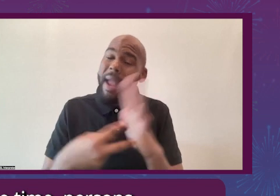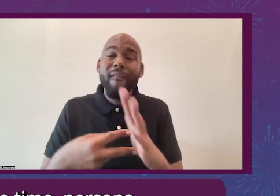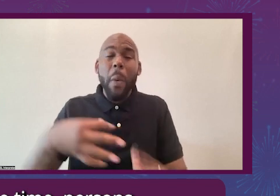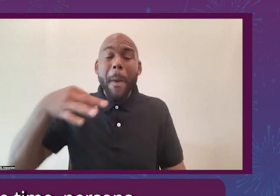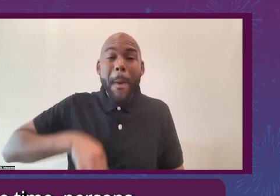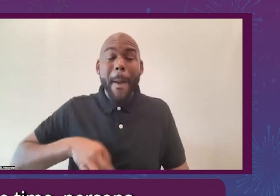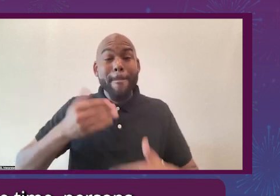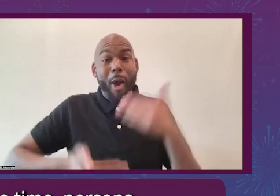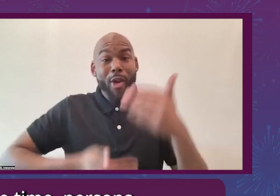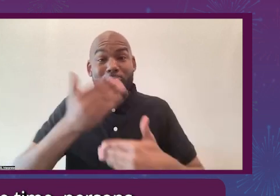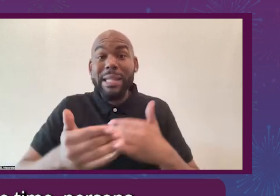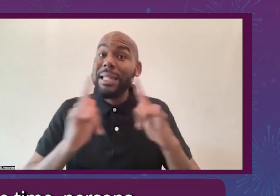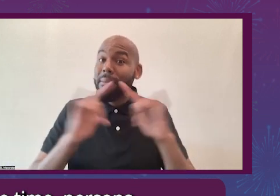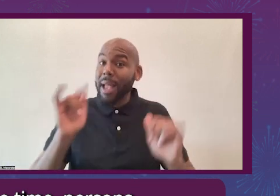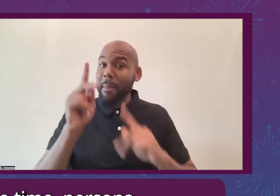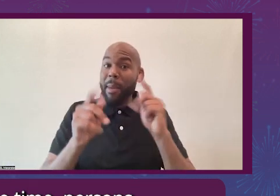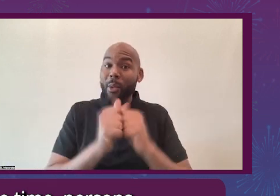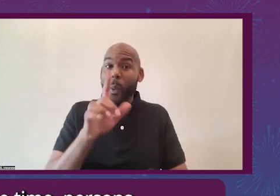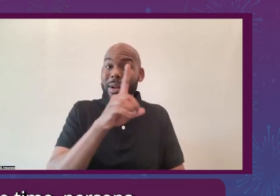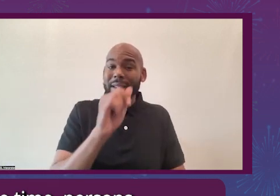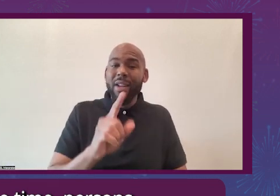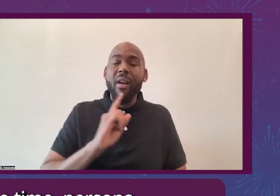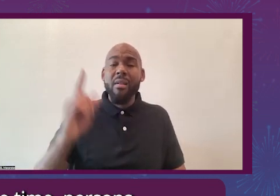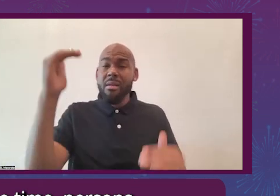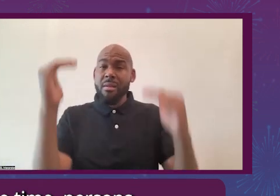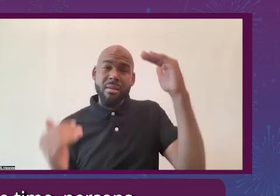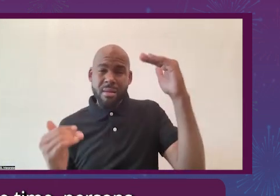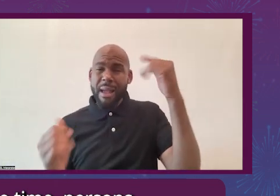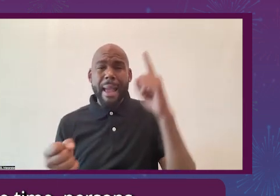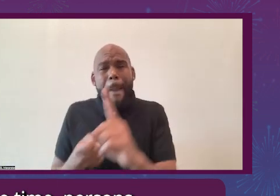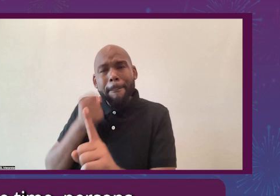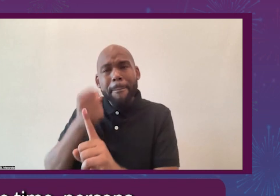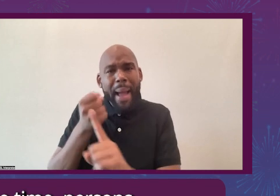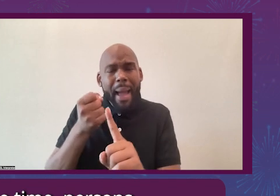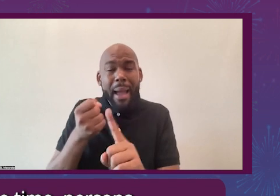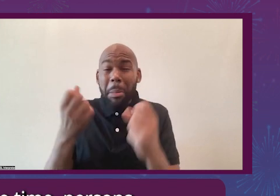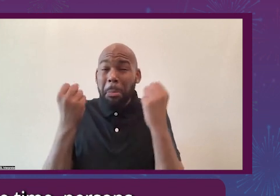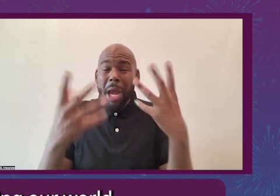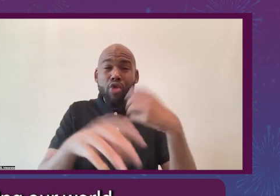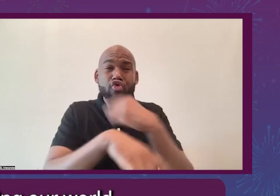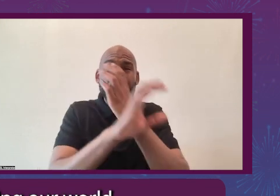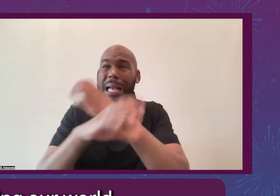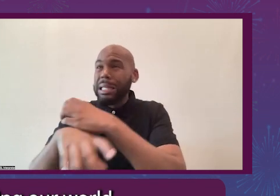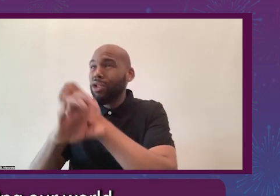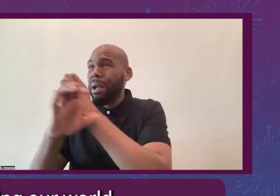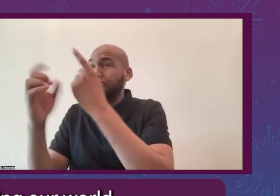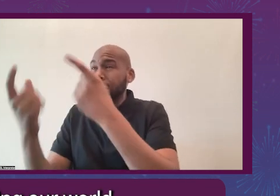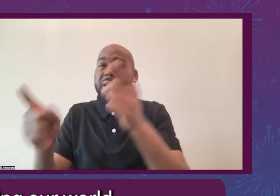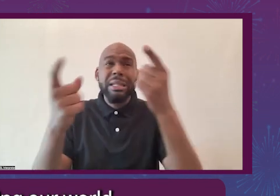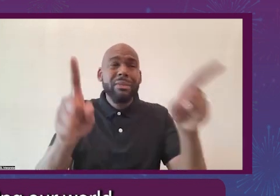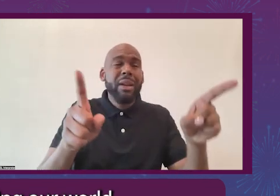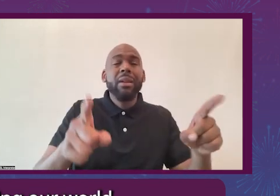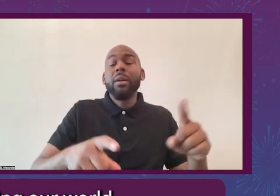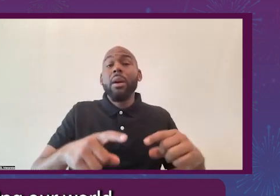and meaningful progress. At the same time, persons with disabilities are disproportionately impacted by a cascade of